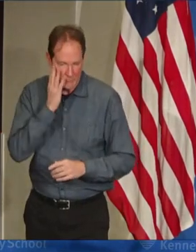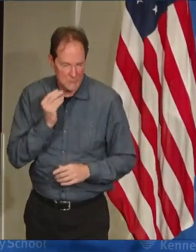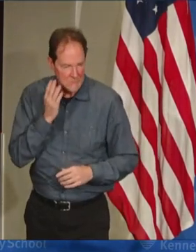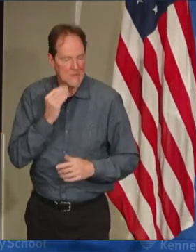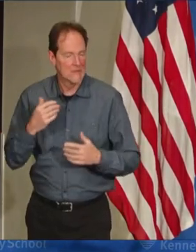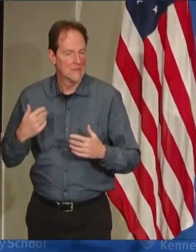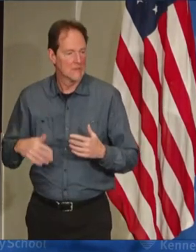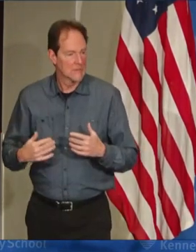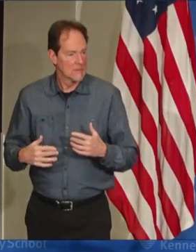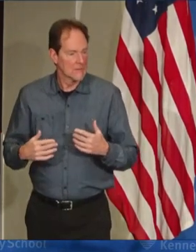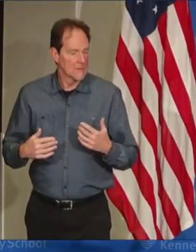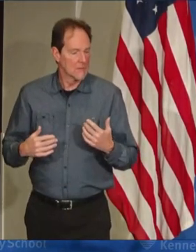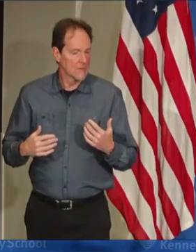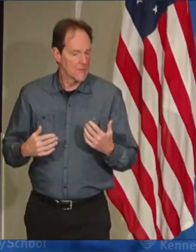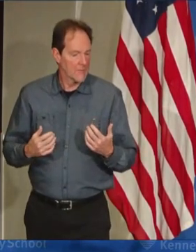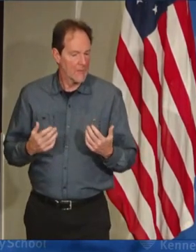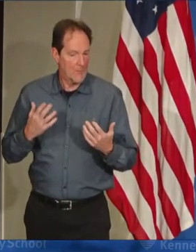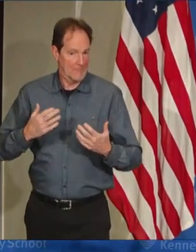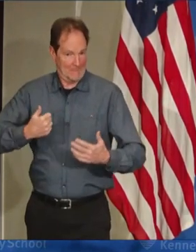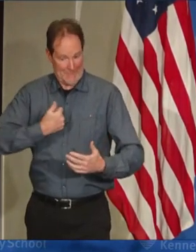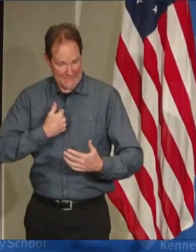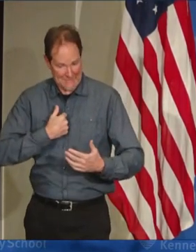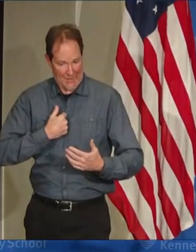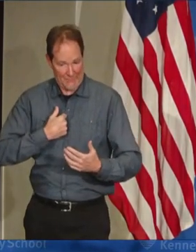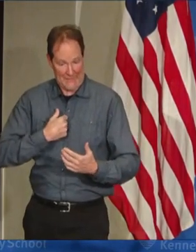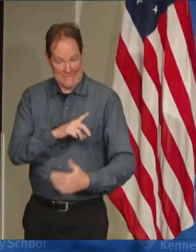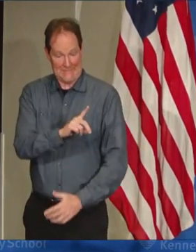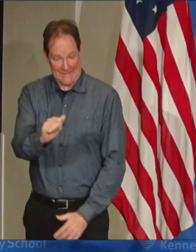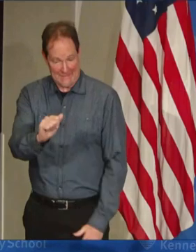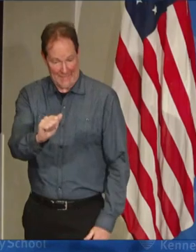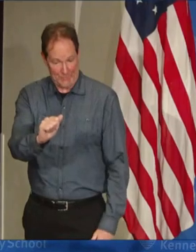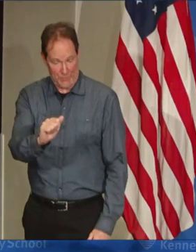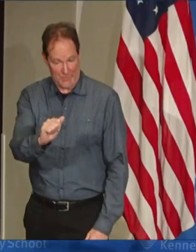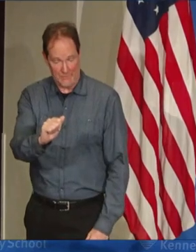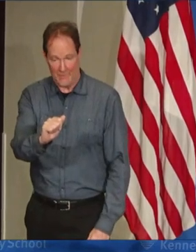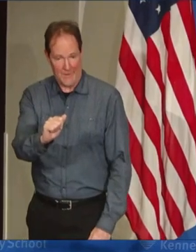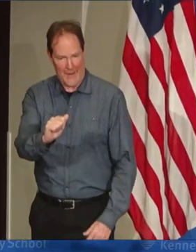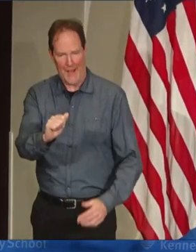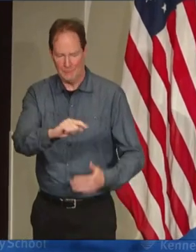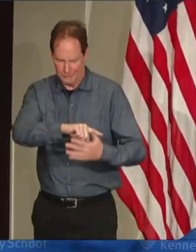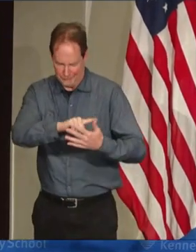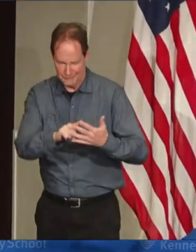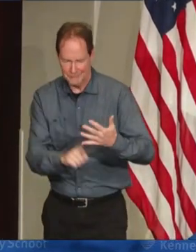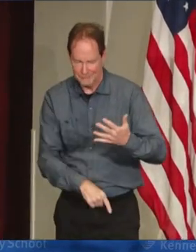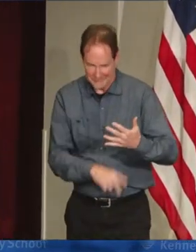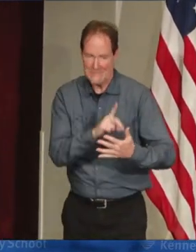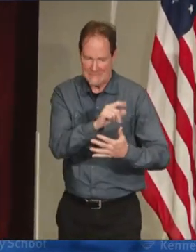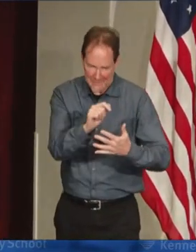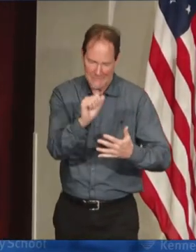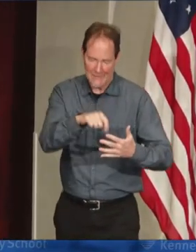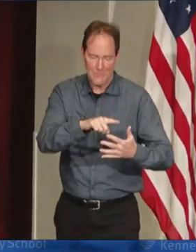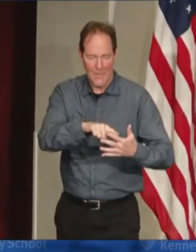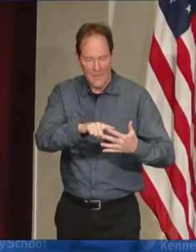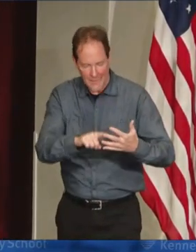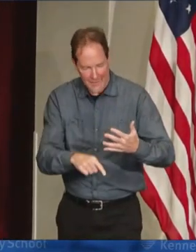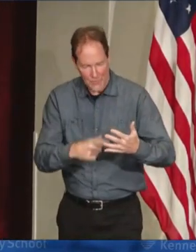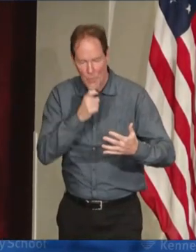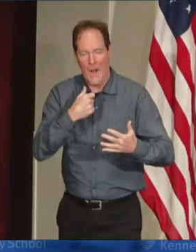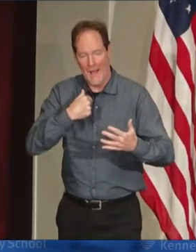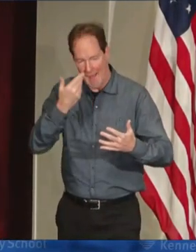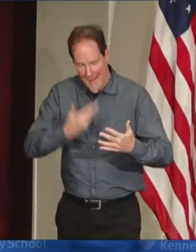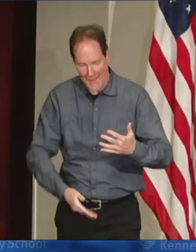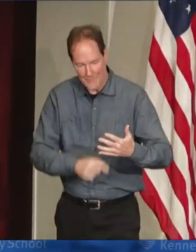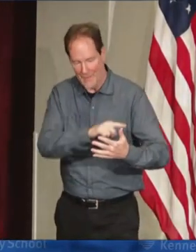multiple parts of themselves, but pulling them all together to be able to present themselves as